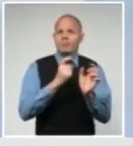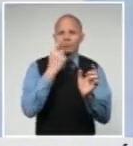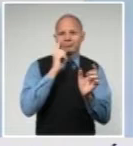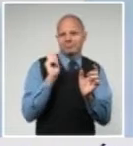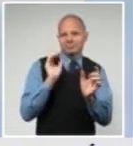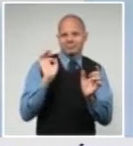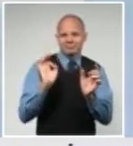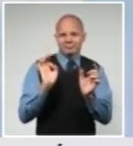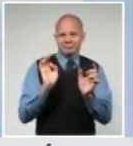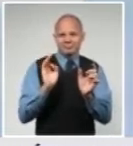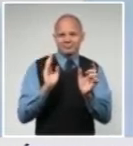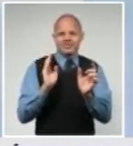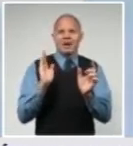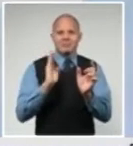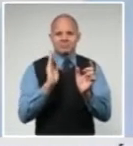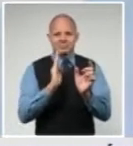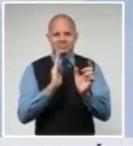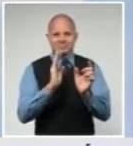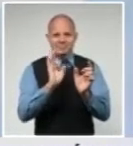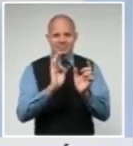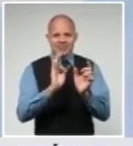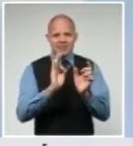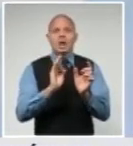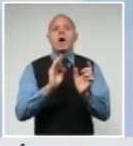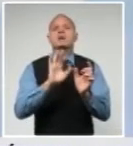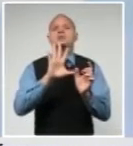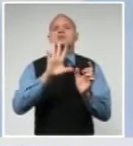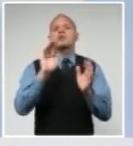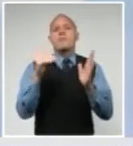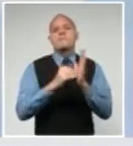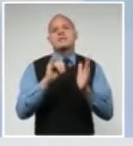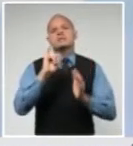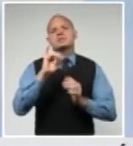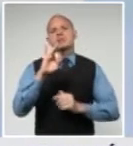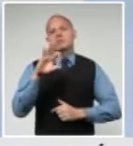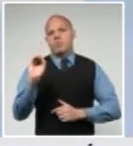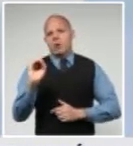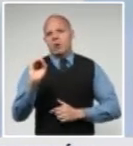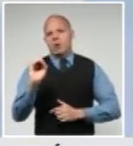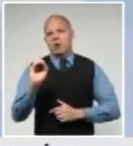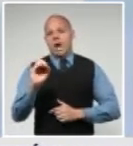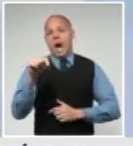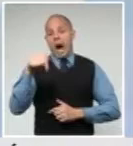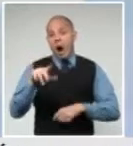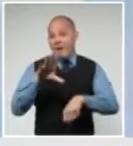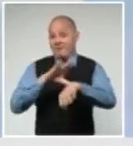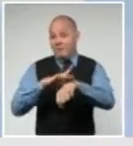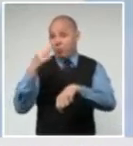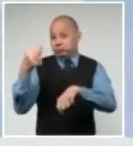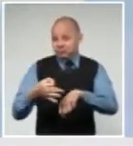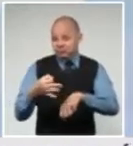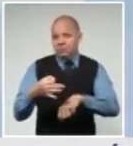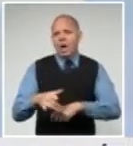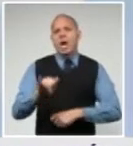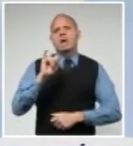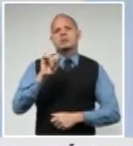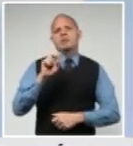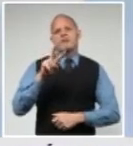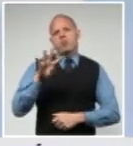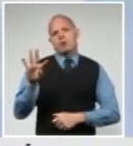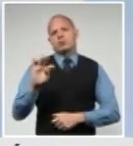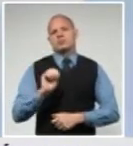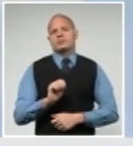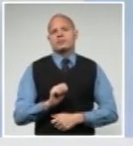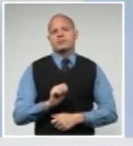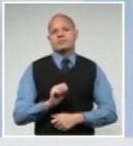5,670 diagnosed patients in Cuba up to date, 624 are hospitalized active cases, that is